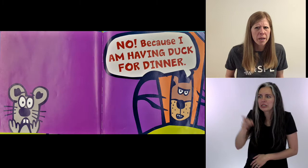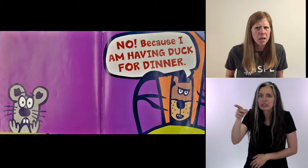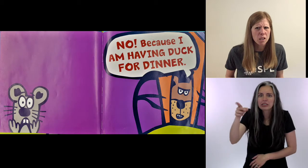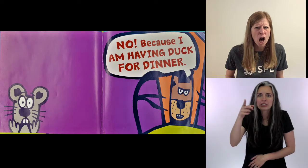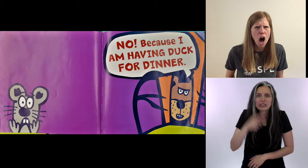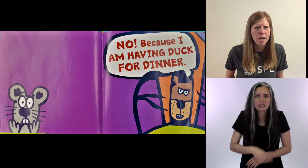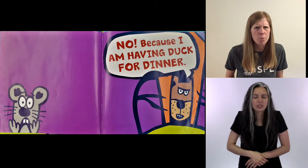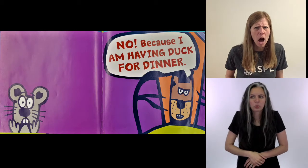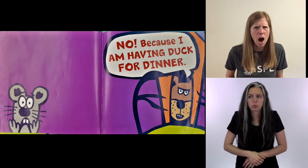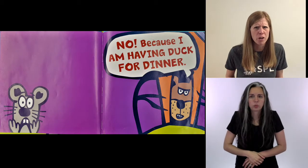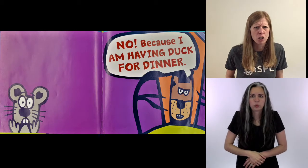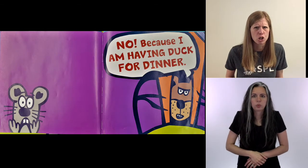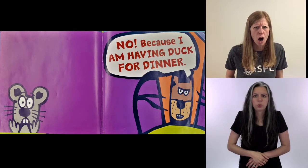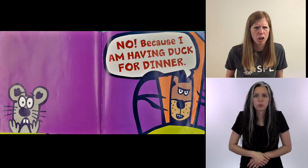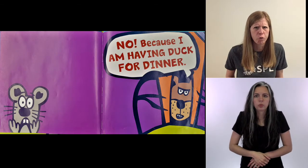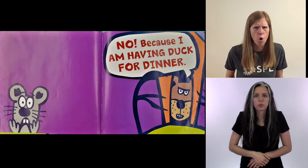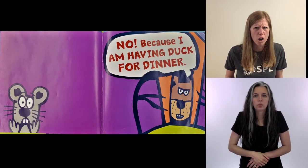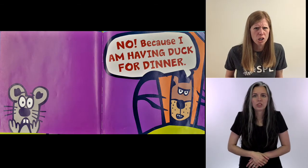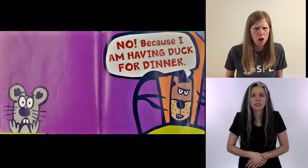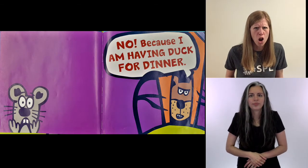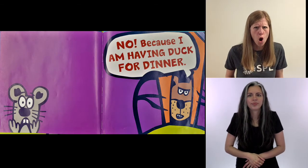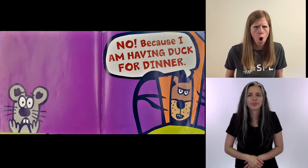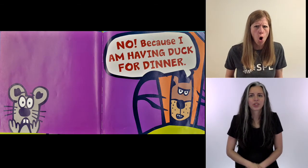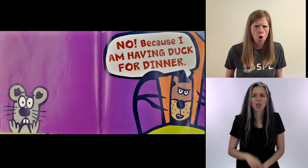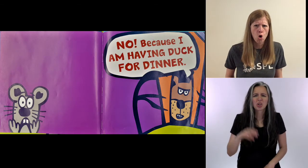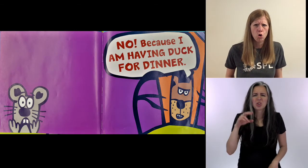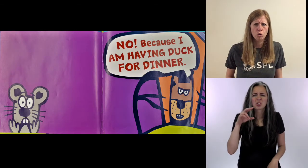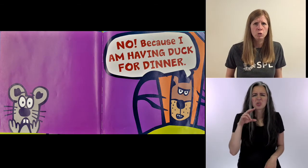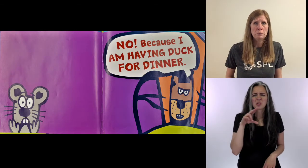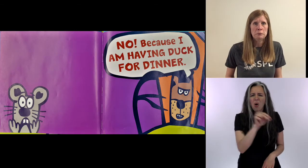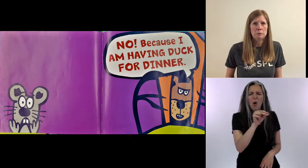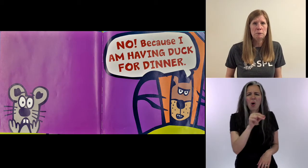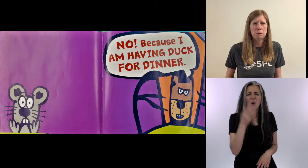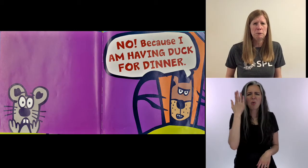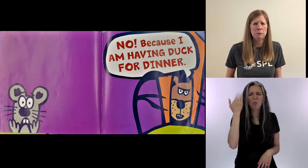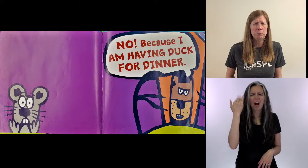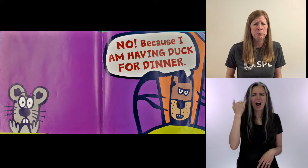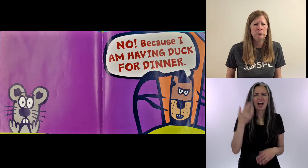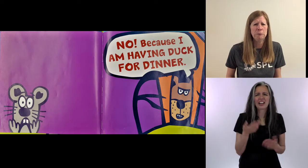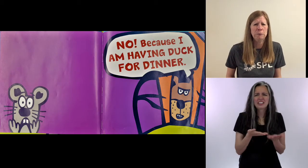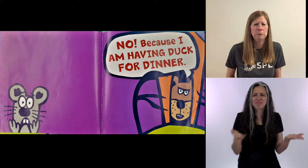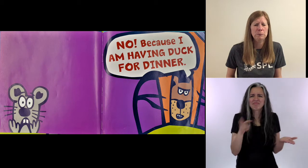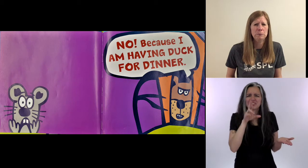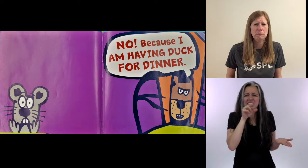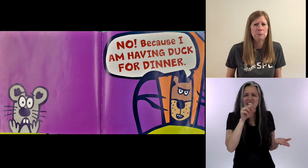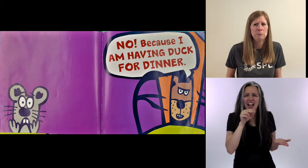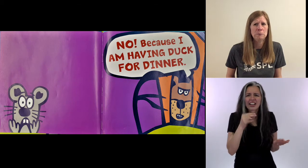No, because I am having duck for dinner.